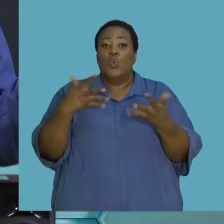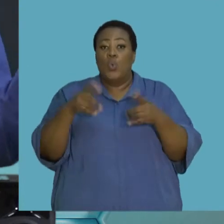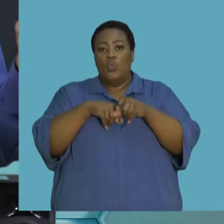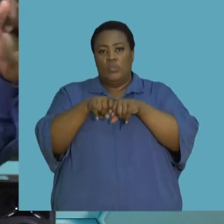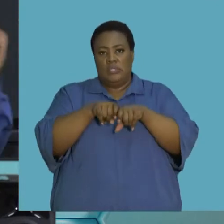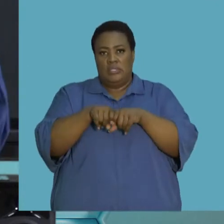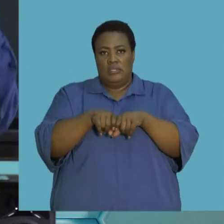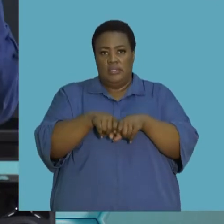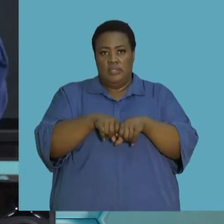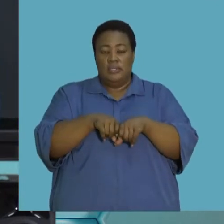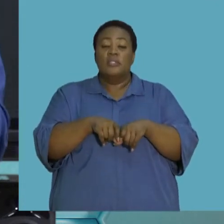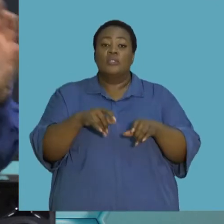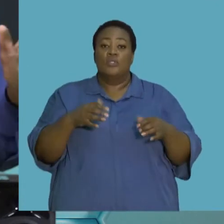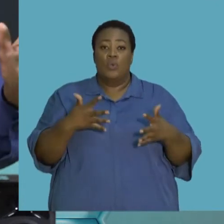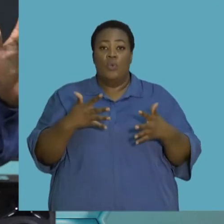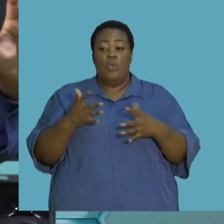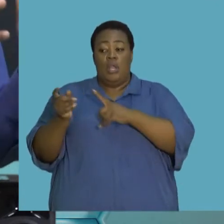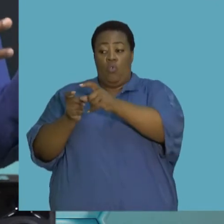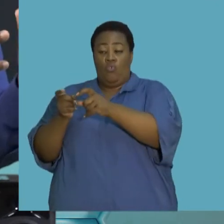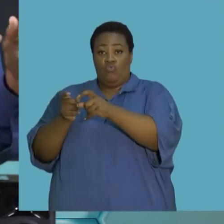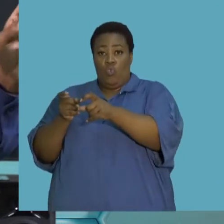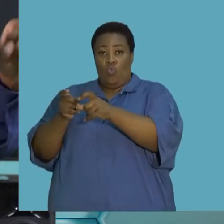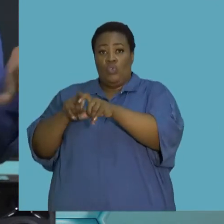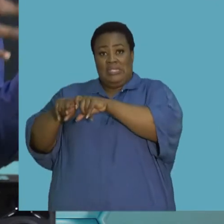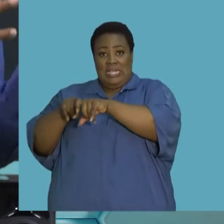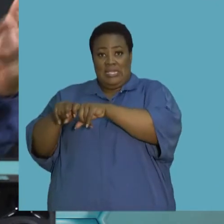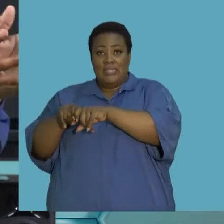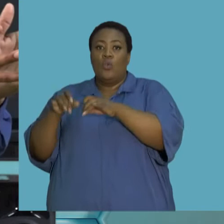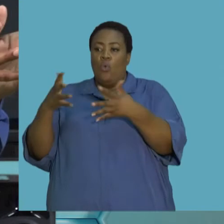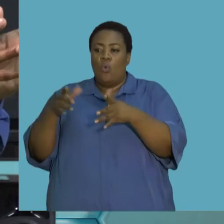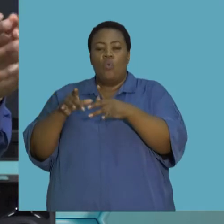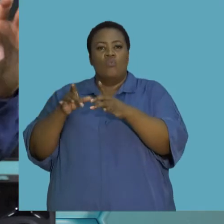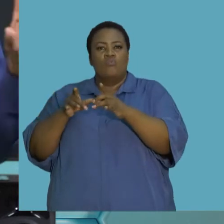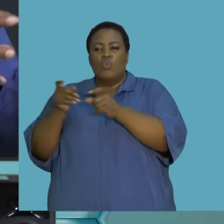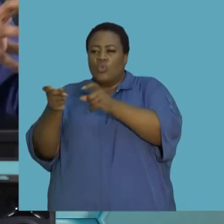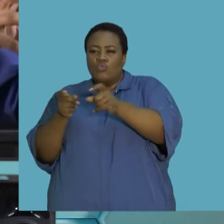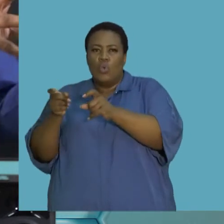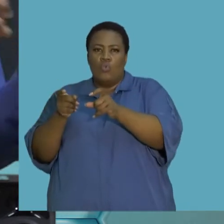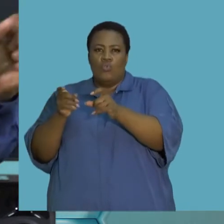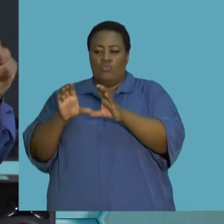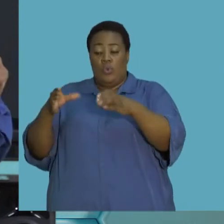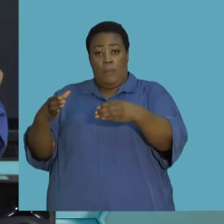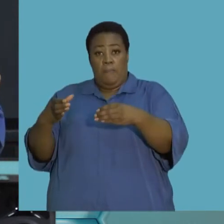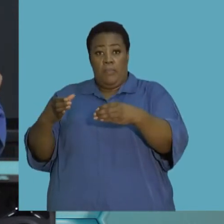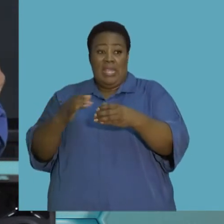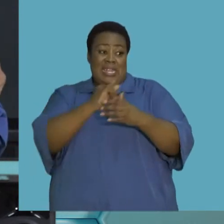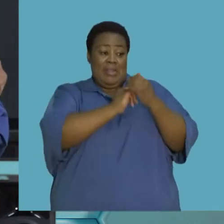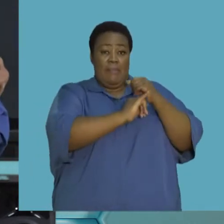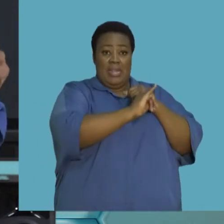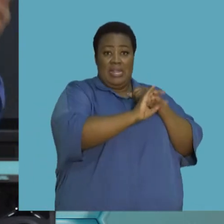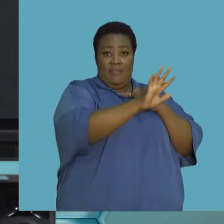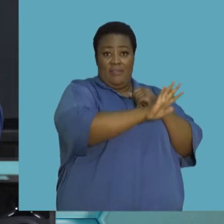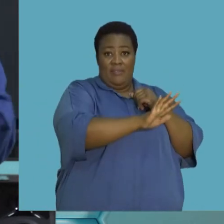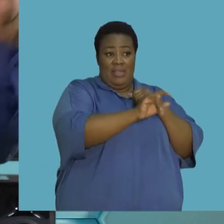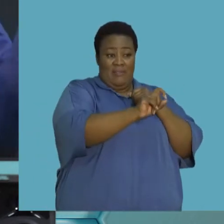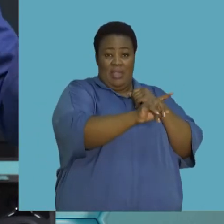group. So in a control test or in a control group, we often remove the independent variable or